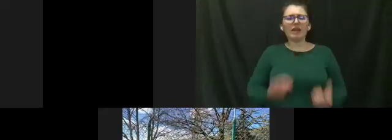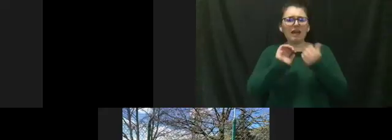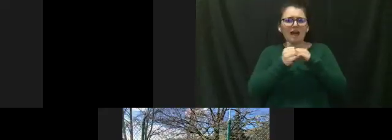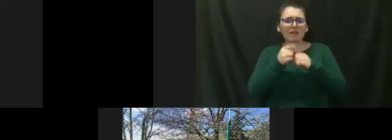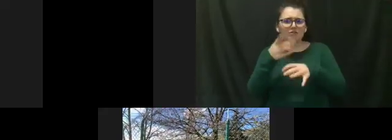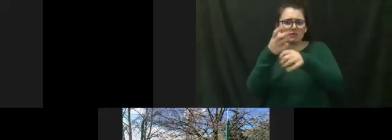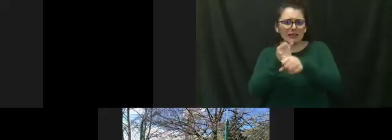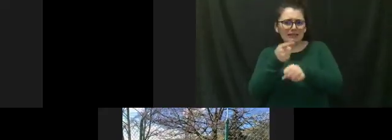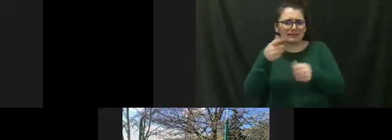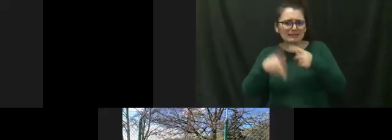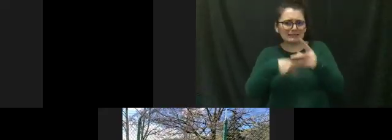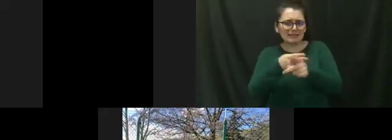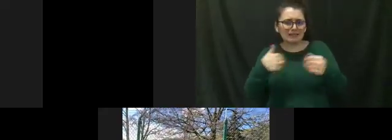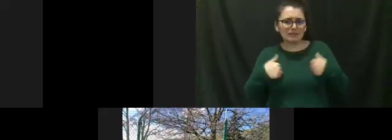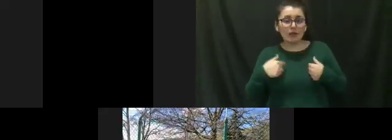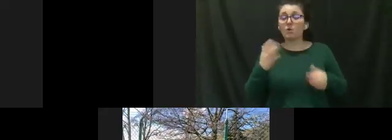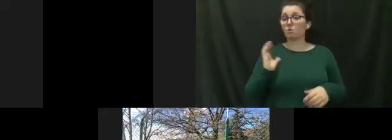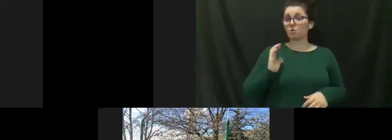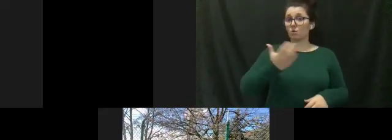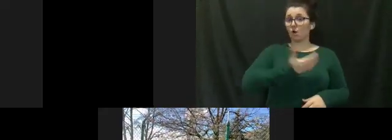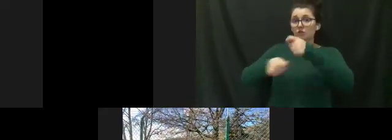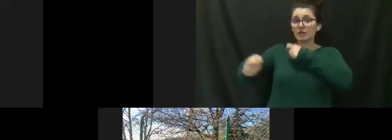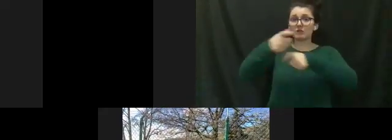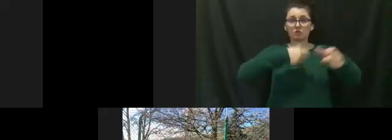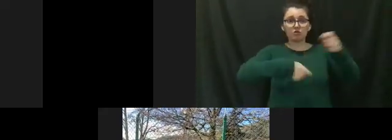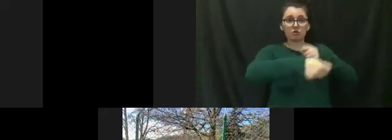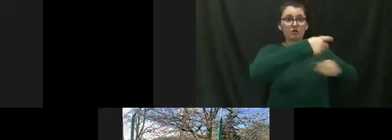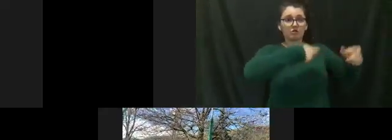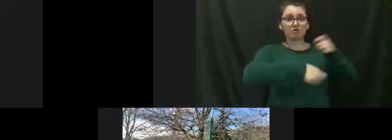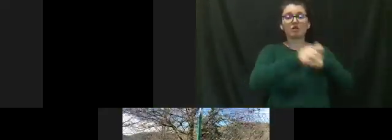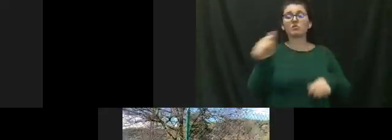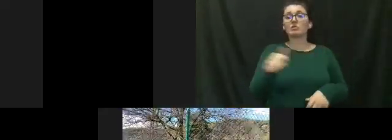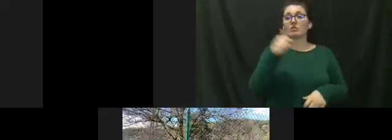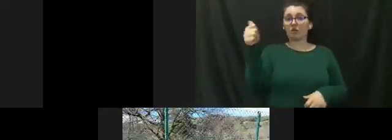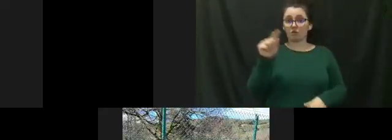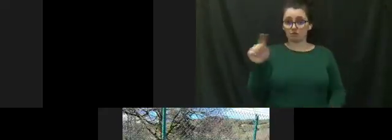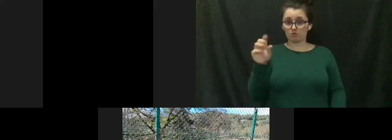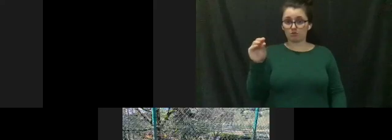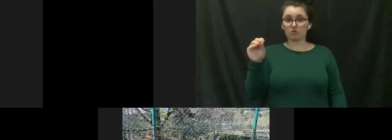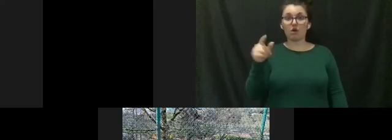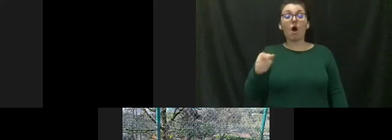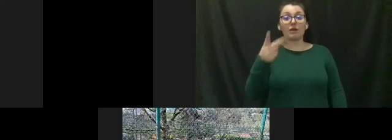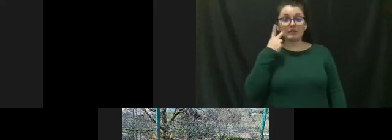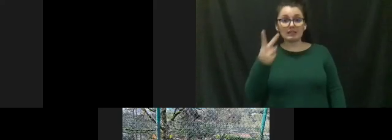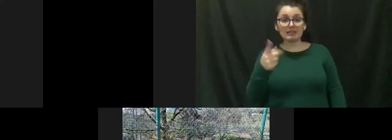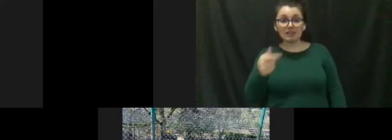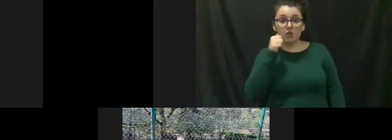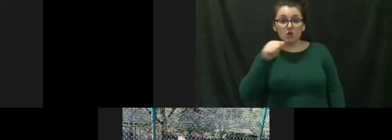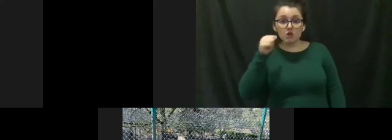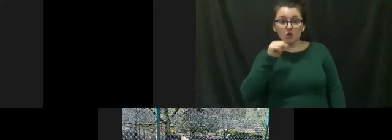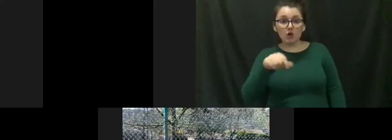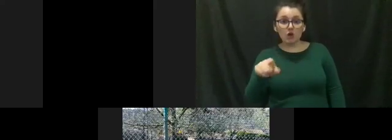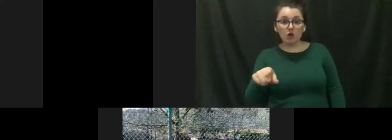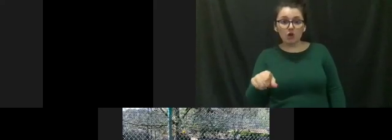that actually is able to exchange with other facilities. Oh, here's our female. Here we go. This is our girl, Even